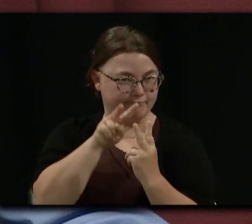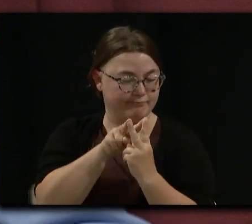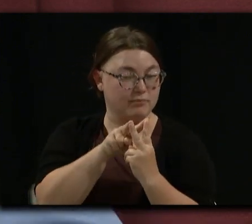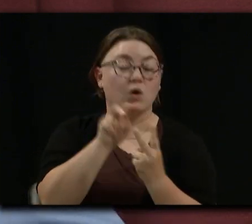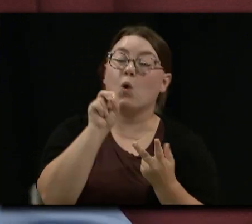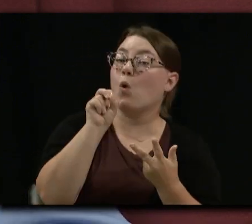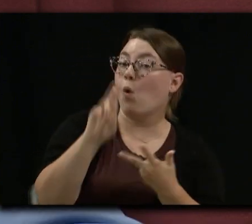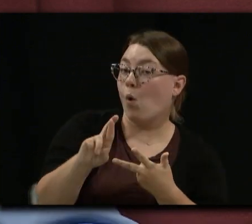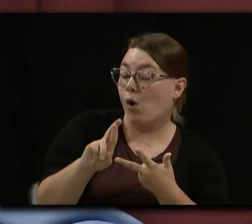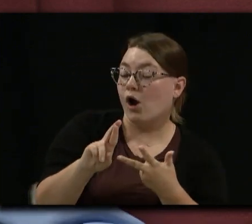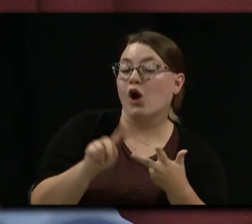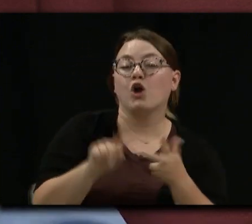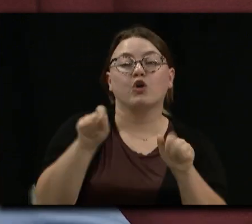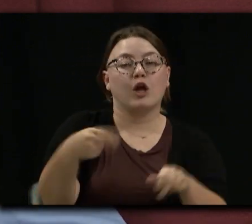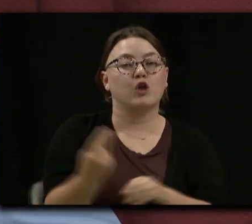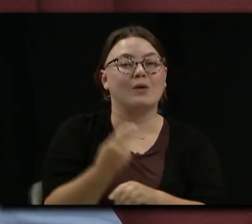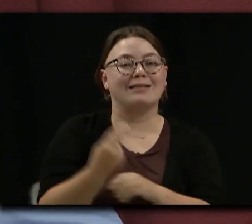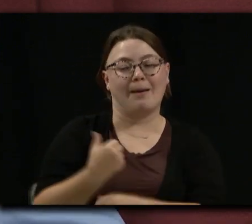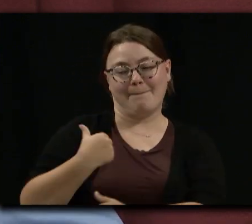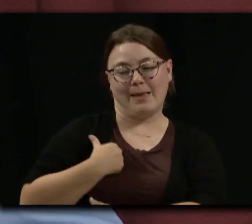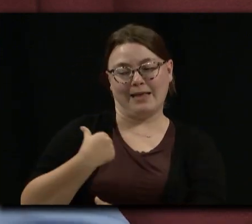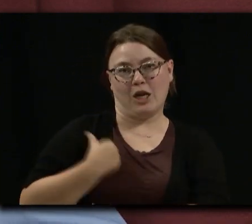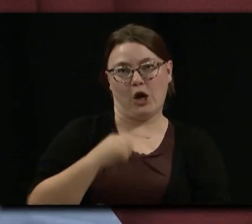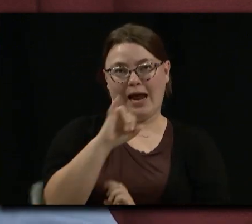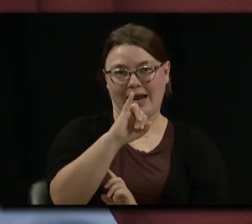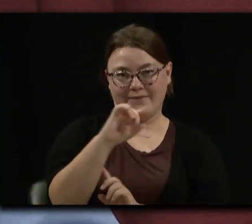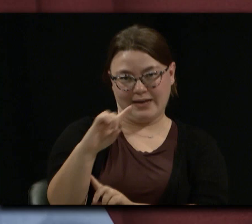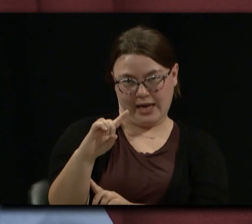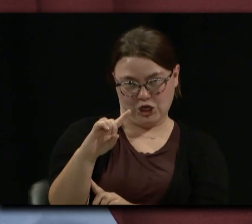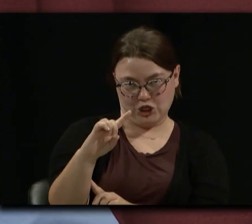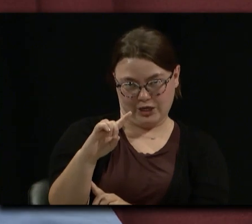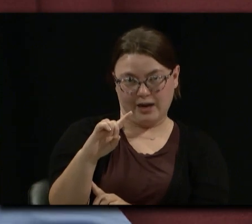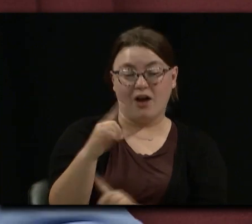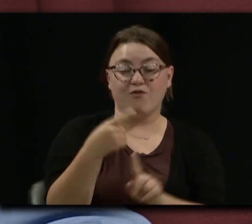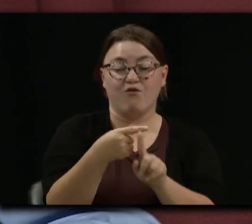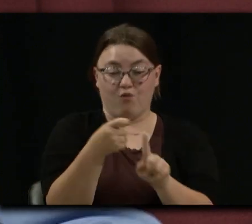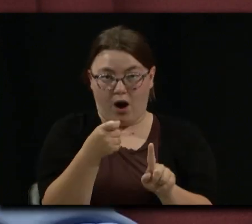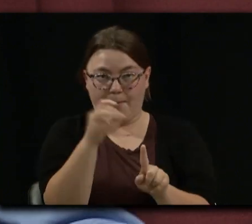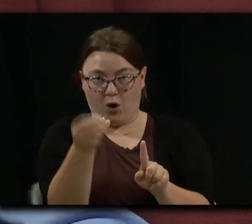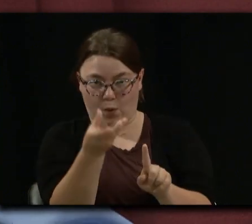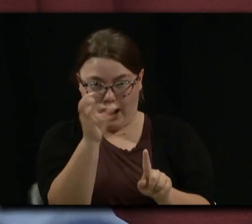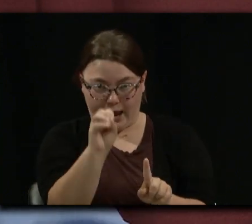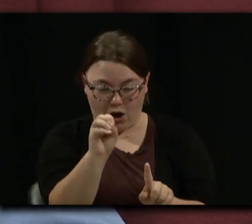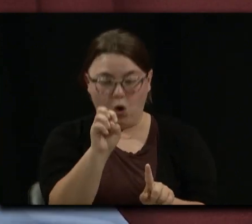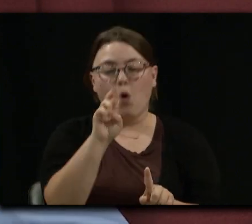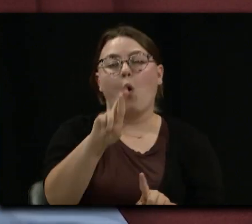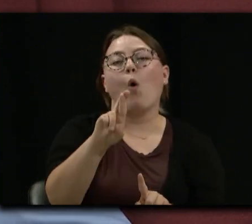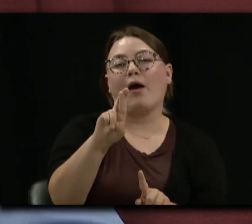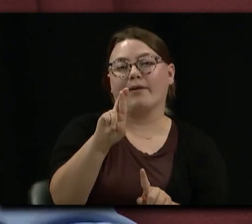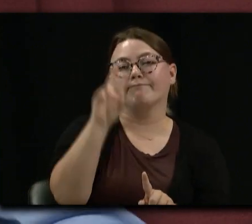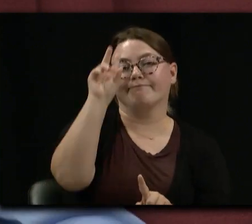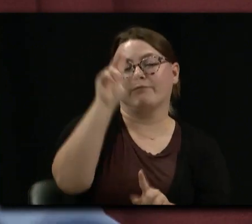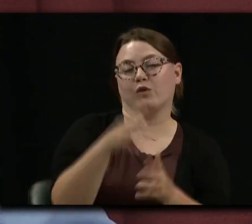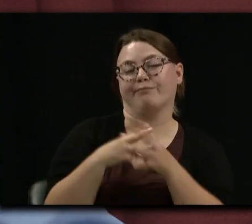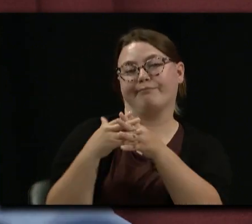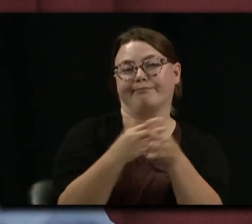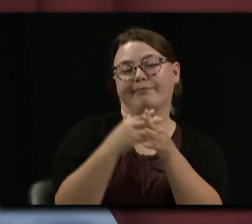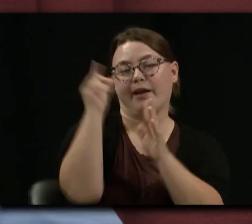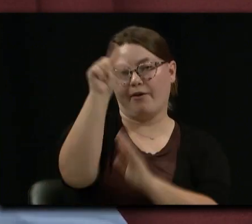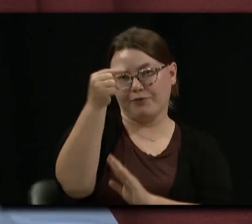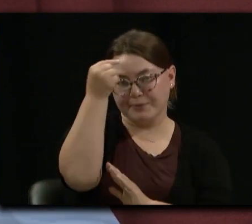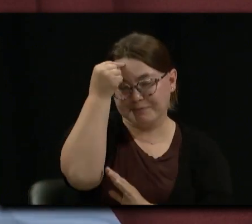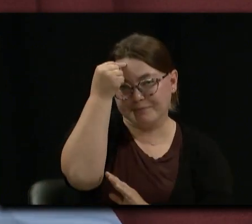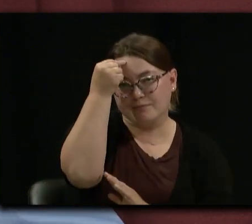could also use a military ID that was issued by the state of Ohio or issued by the U.S. government. You can also